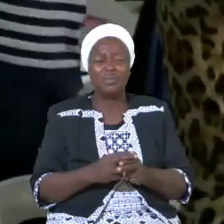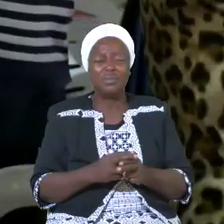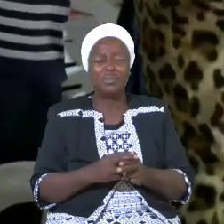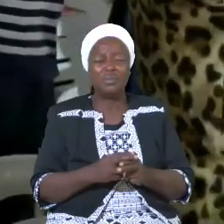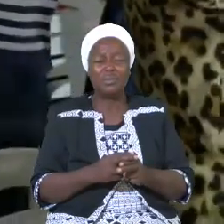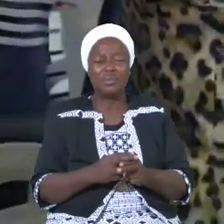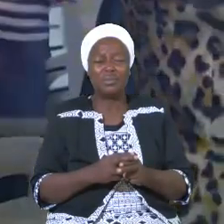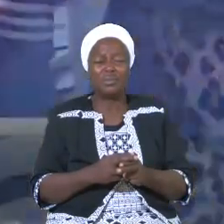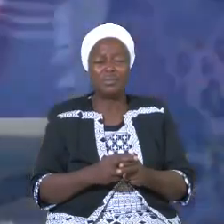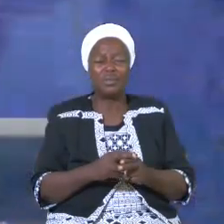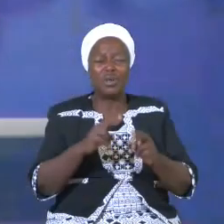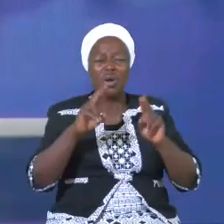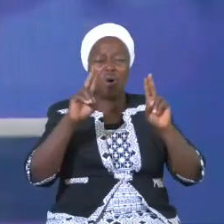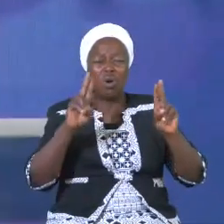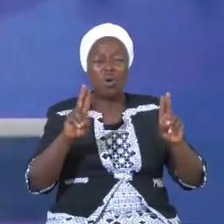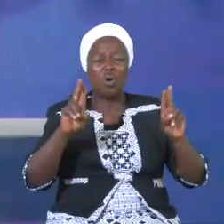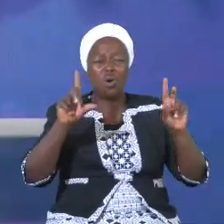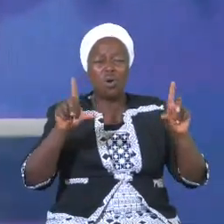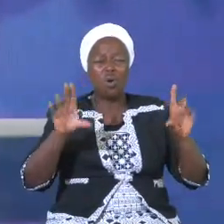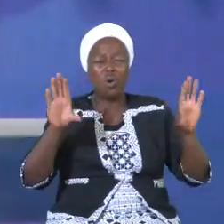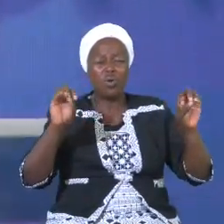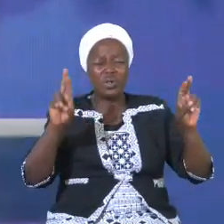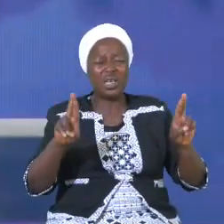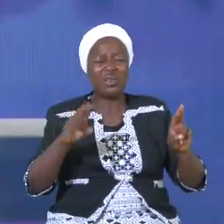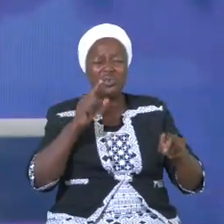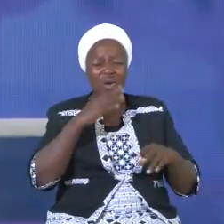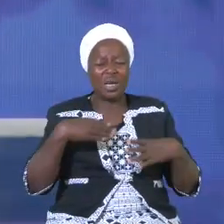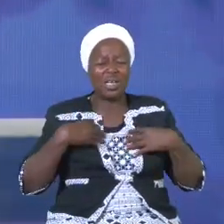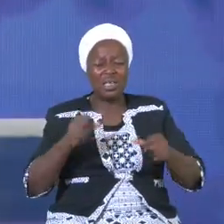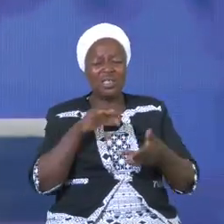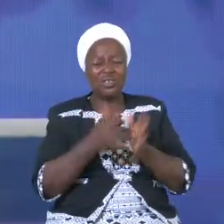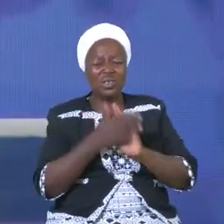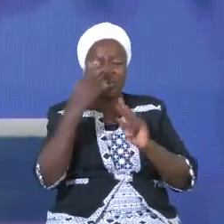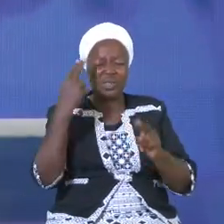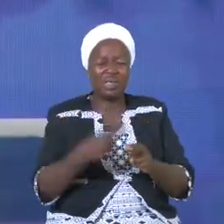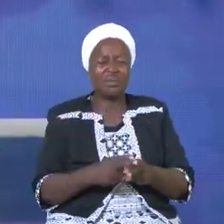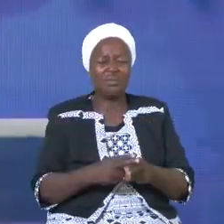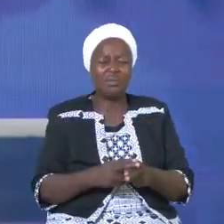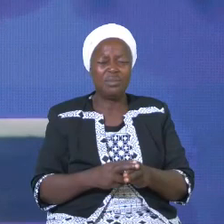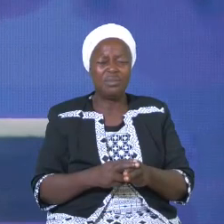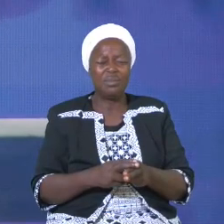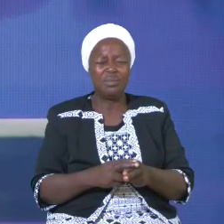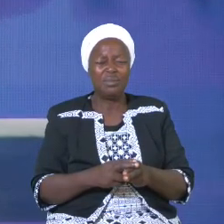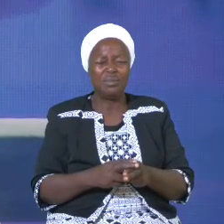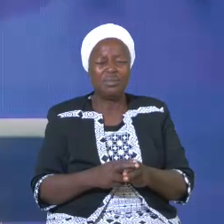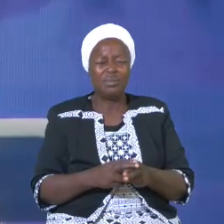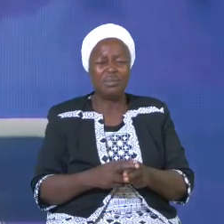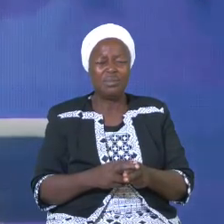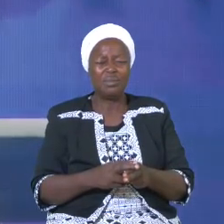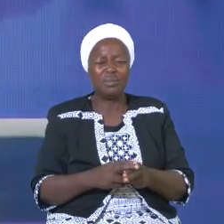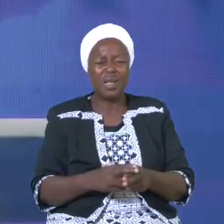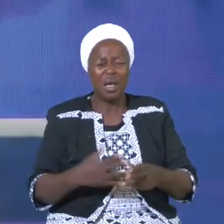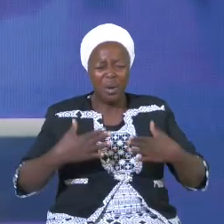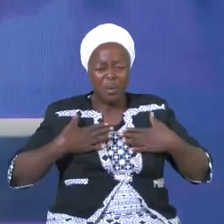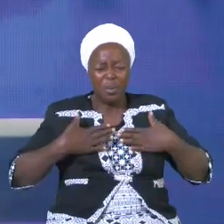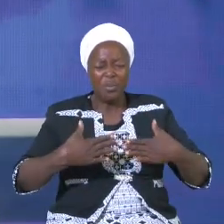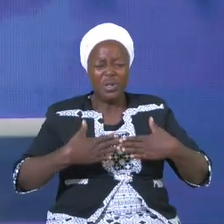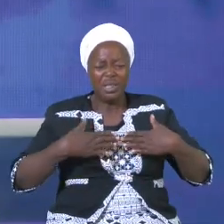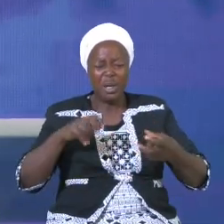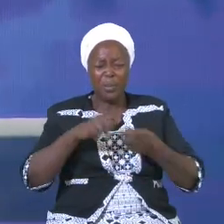also you're healed in jesus name respiratory breathing problem